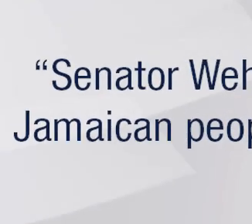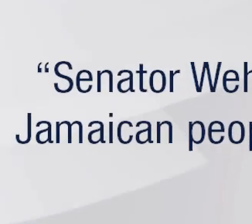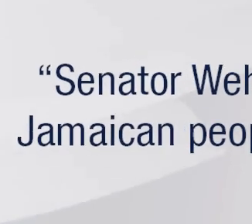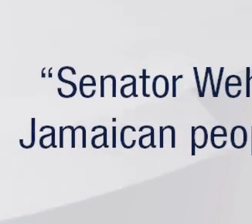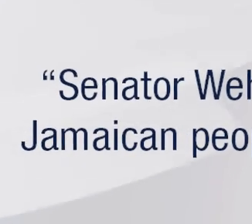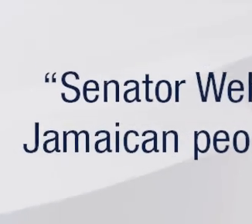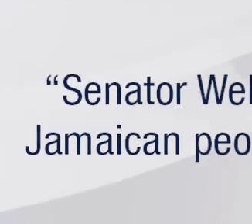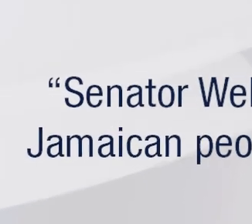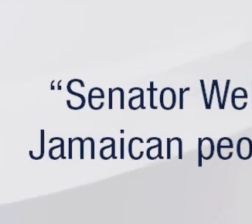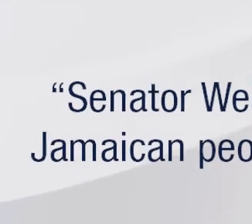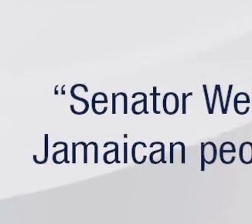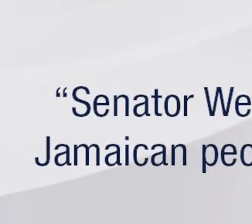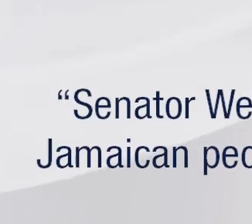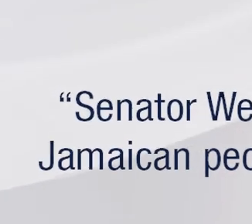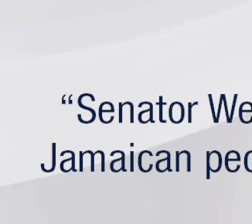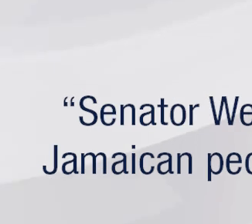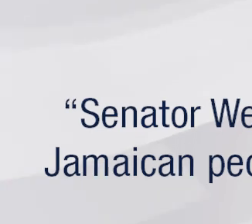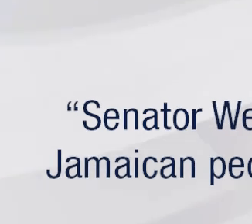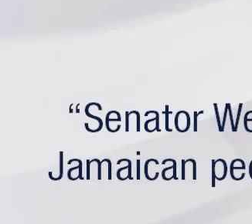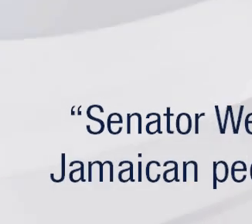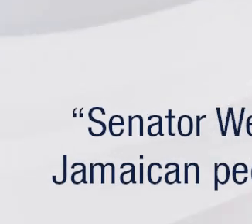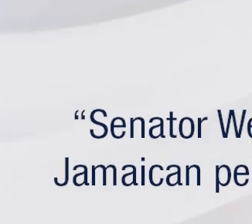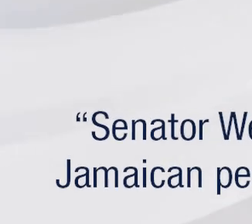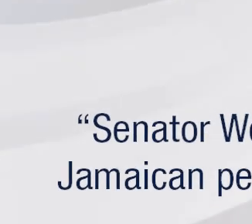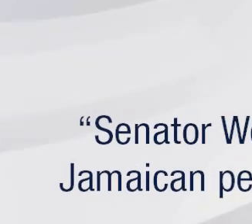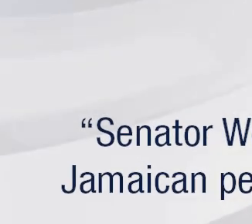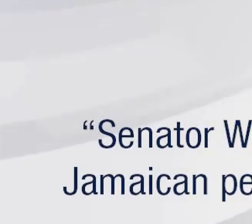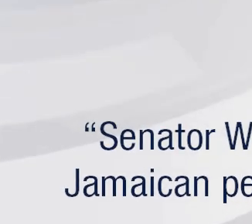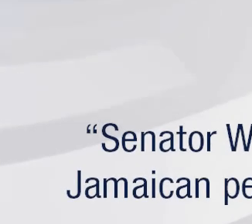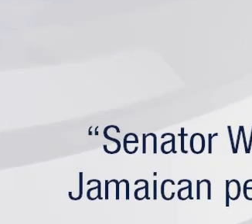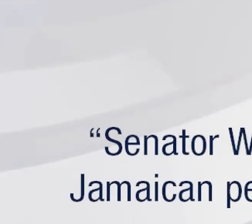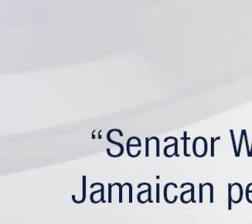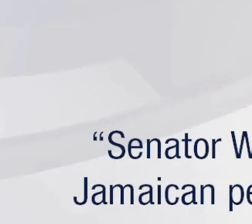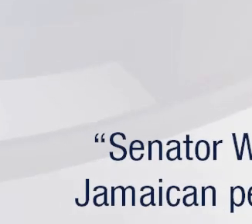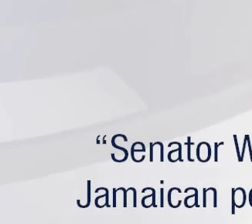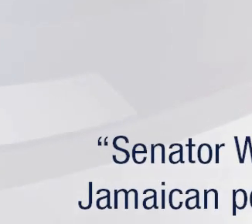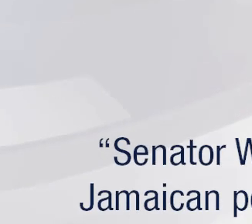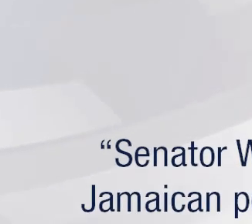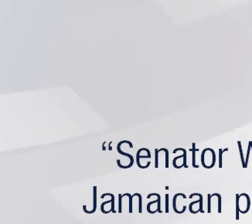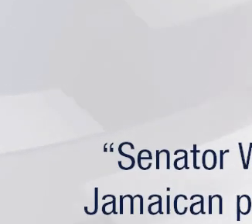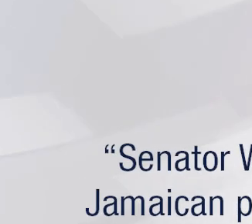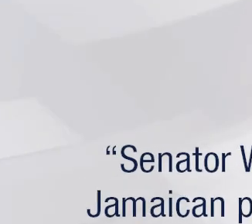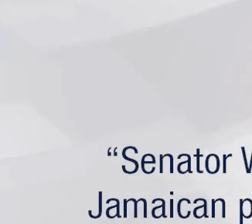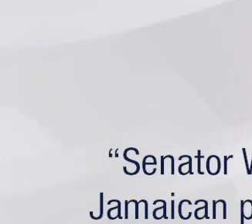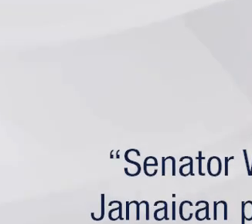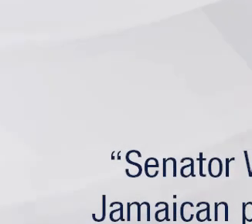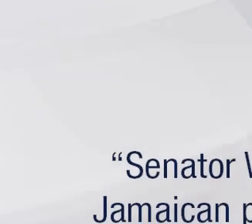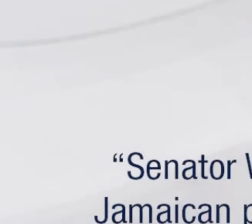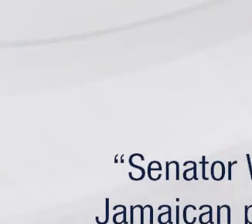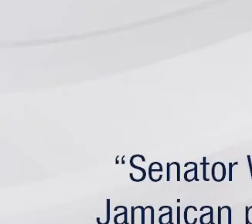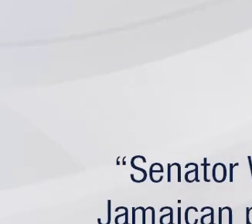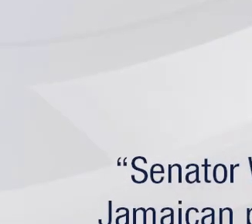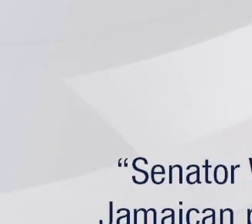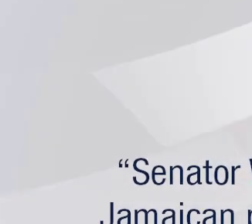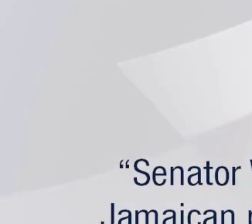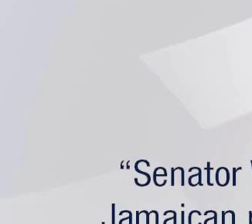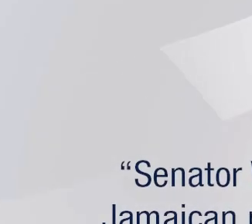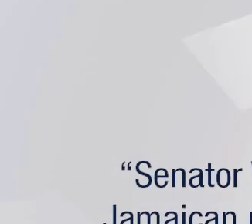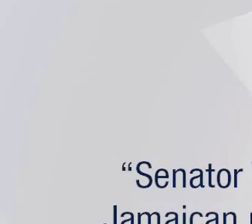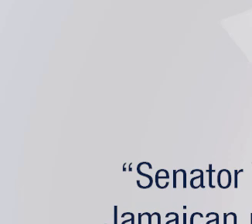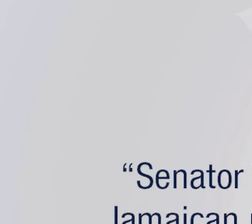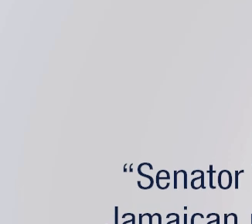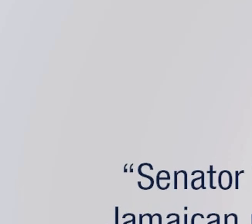steadfast advocate for the needs of the Jamaican people, bringing invaluable commercial and entrepreneurial insights into